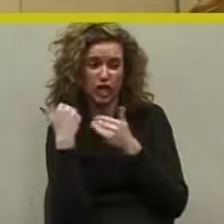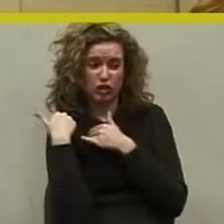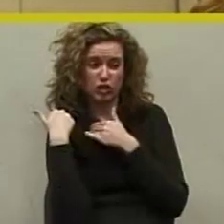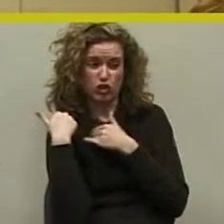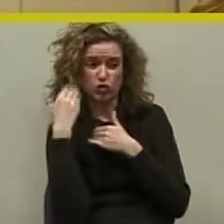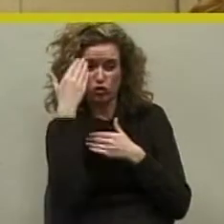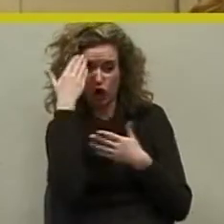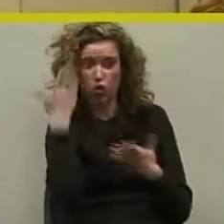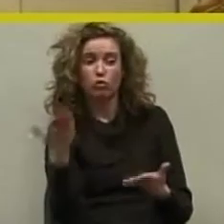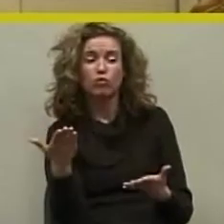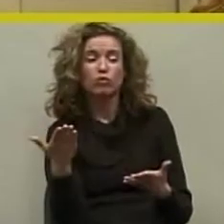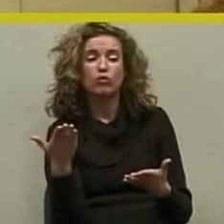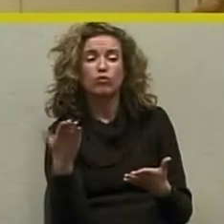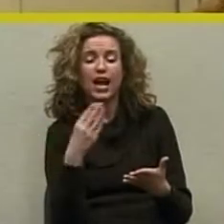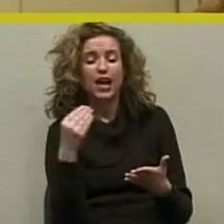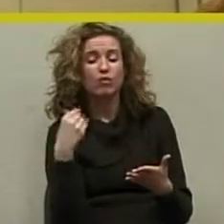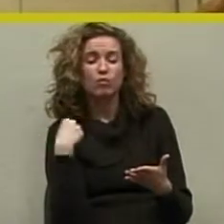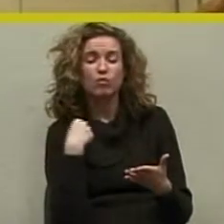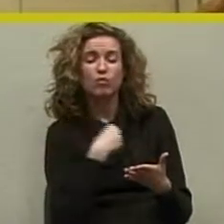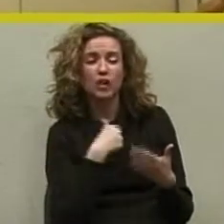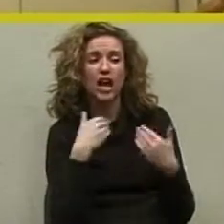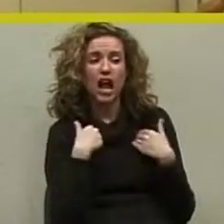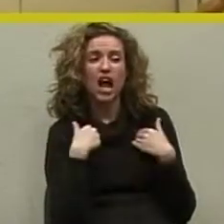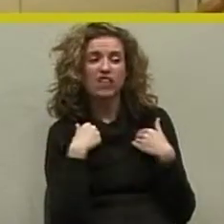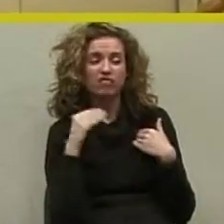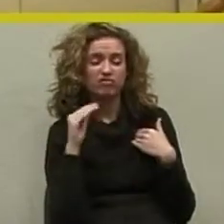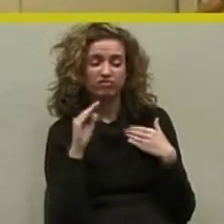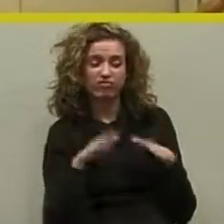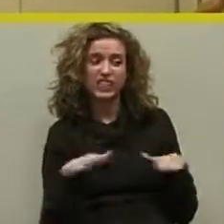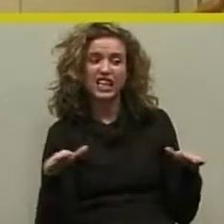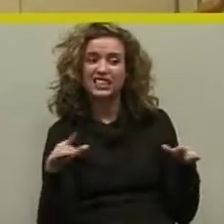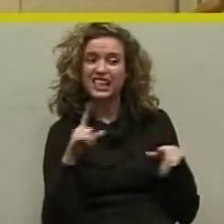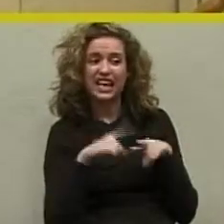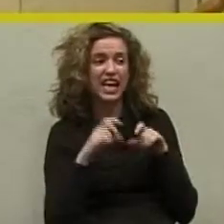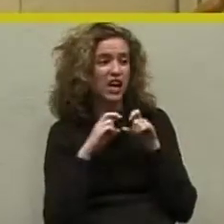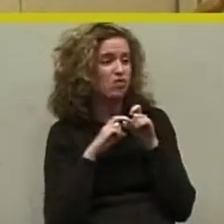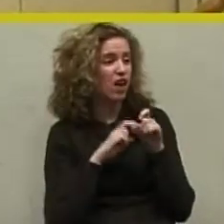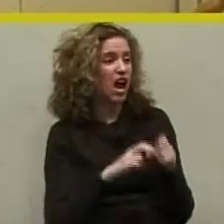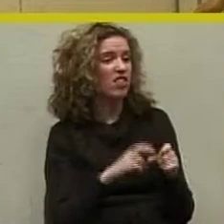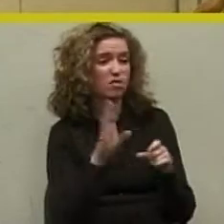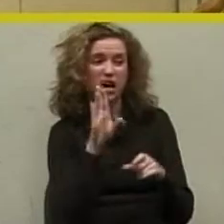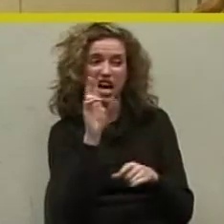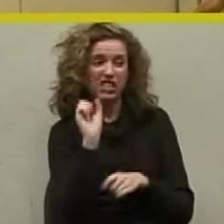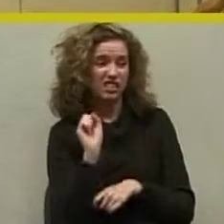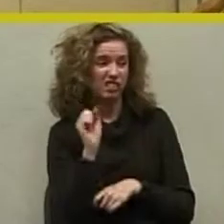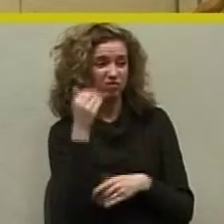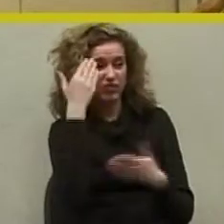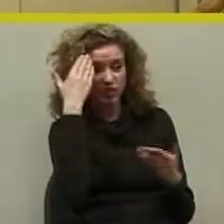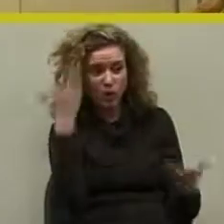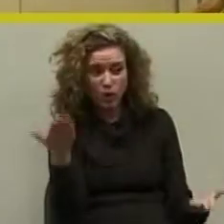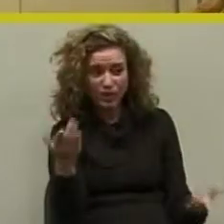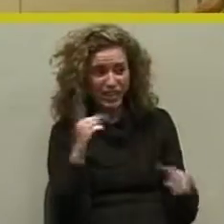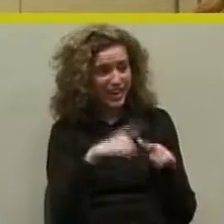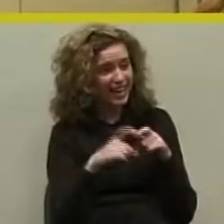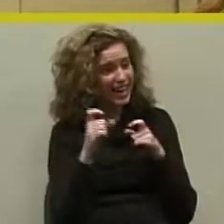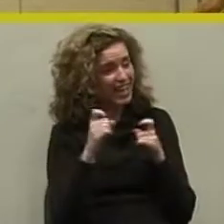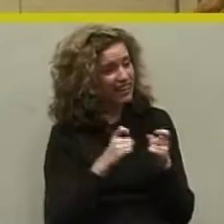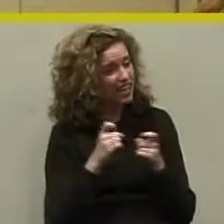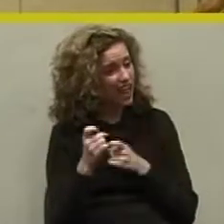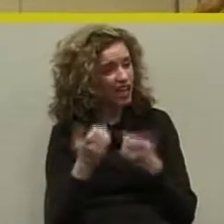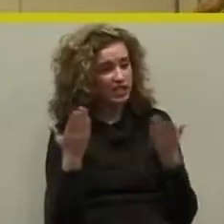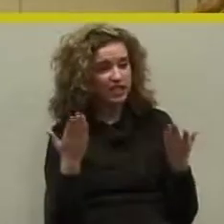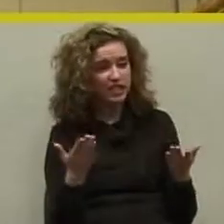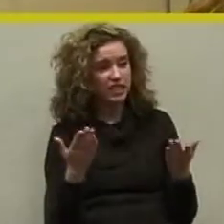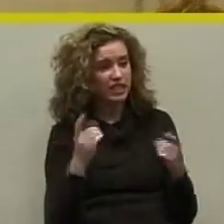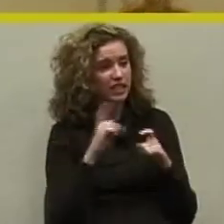right. And we've got kids who, quite frankly, can't ride the bus. They really can't do that